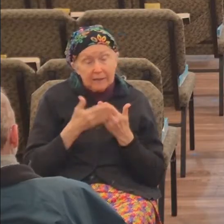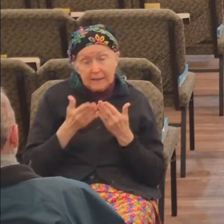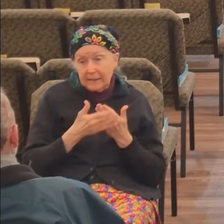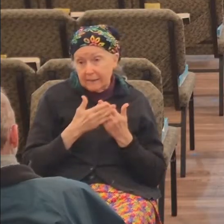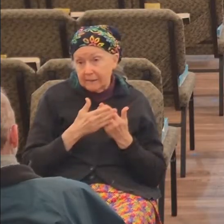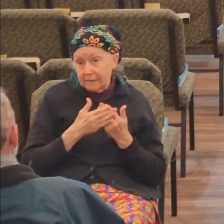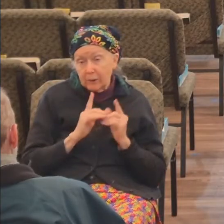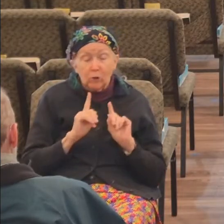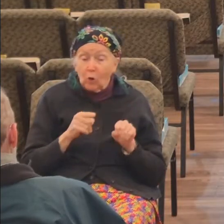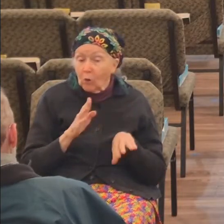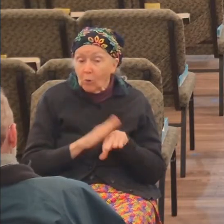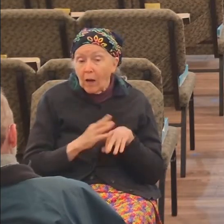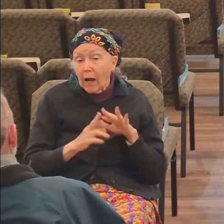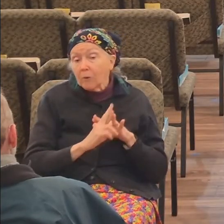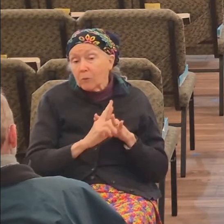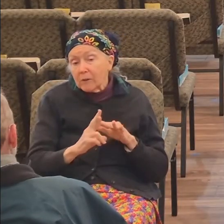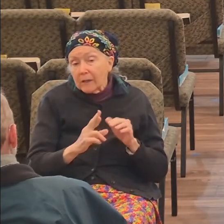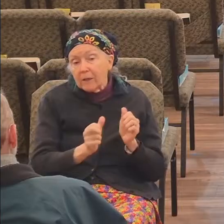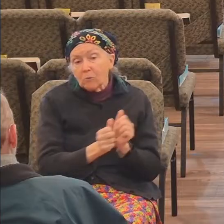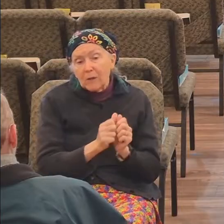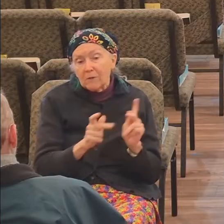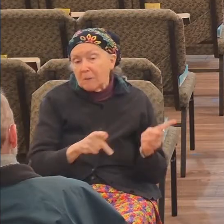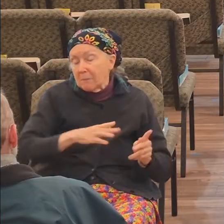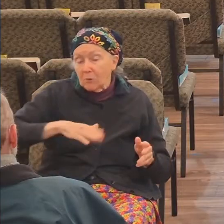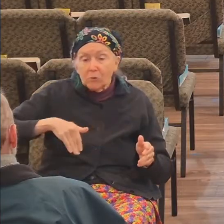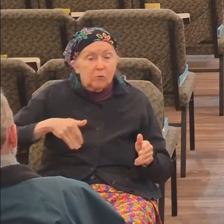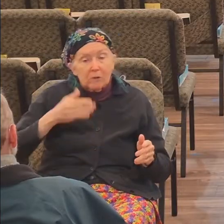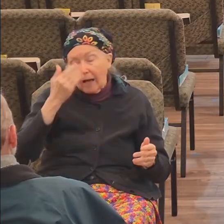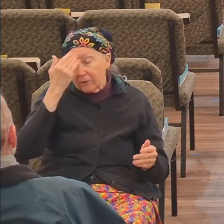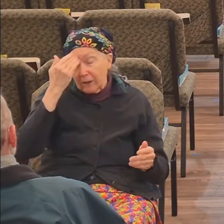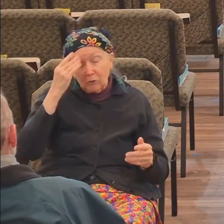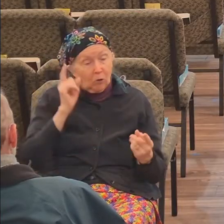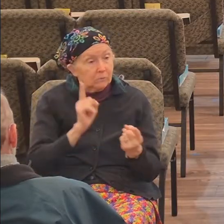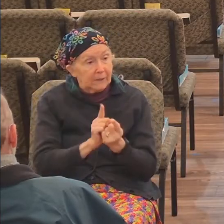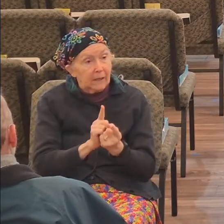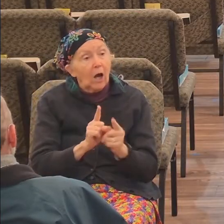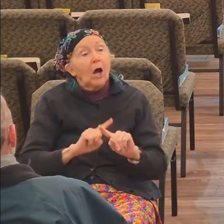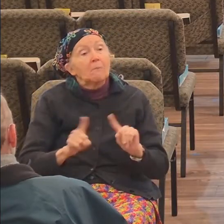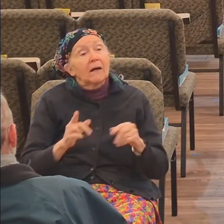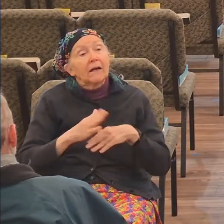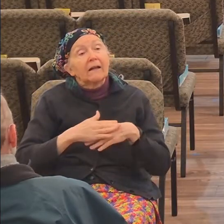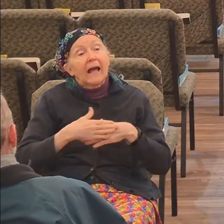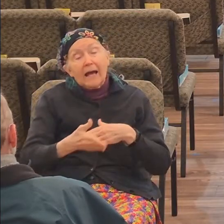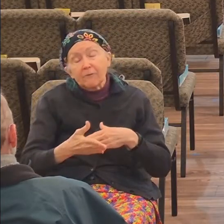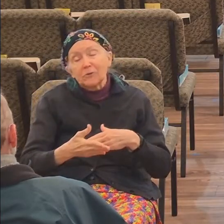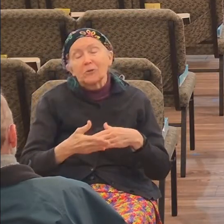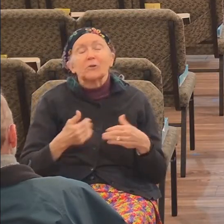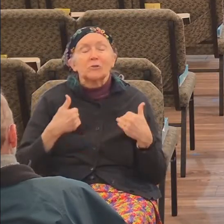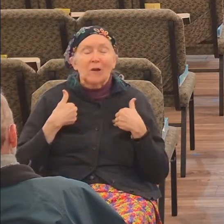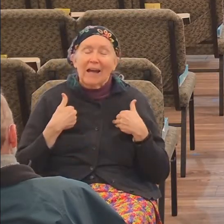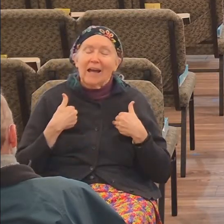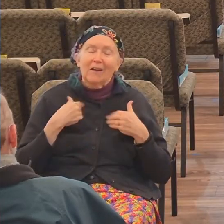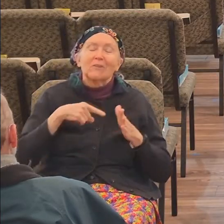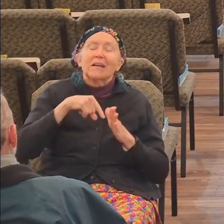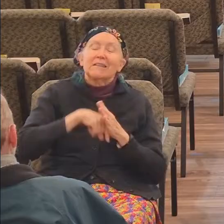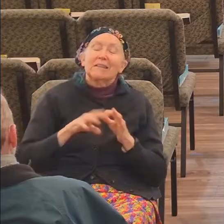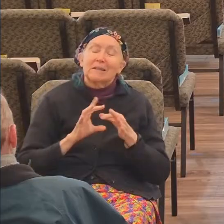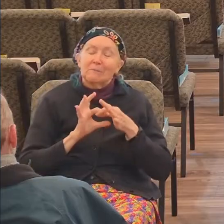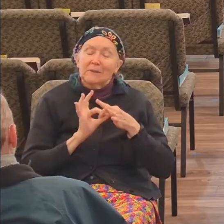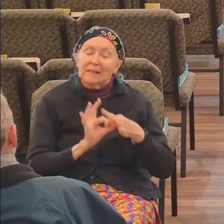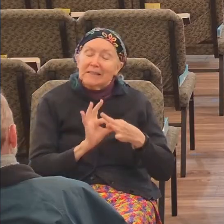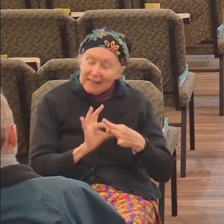with people you don't know and you walk away having some deep connections. There's a reason for that. Okay, there's a reason for that. They have these